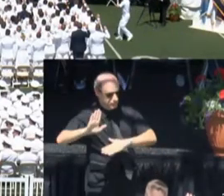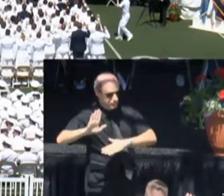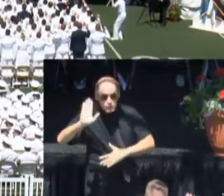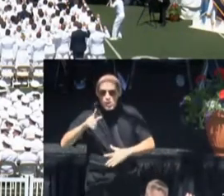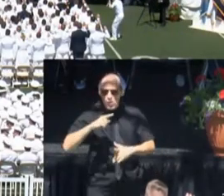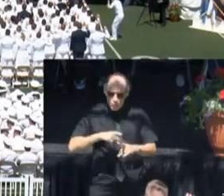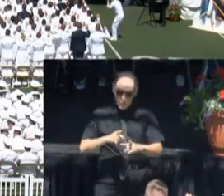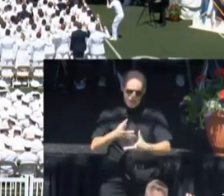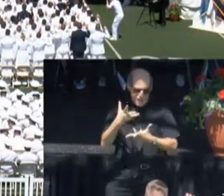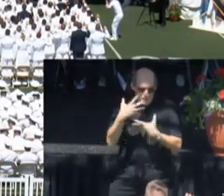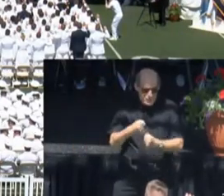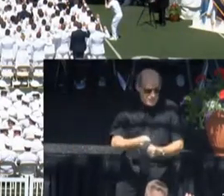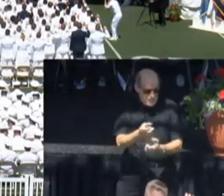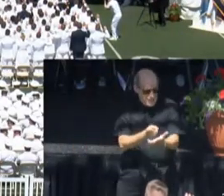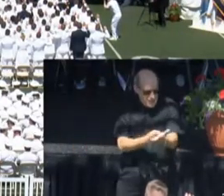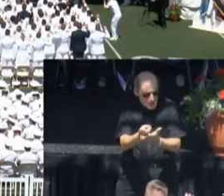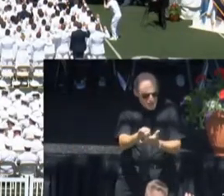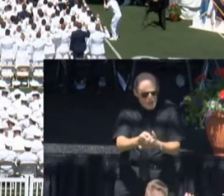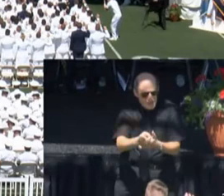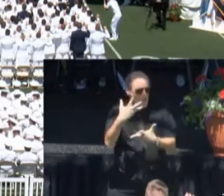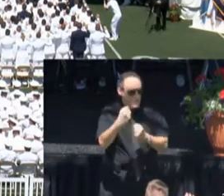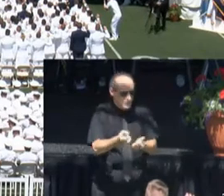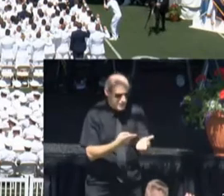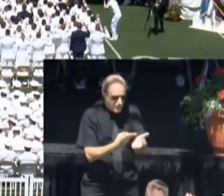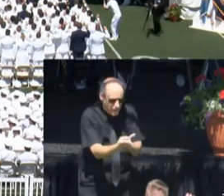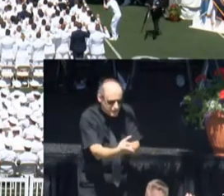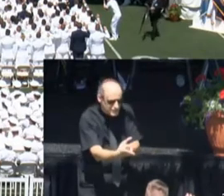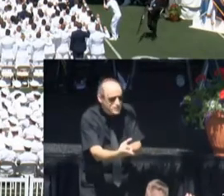That I will faithfully and honestly.